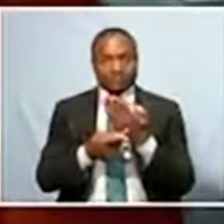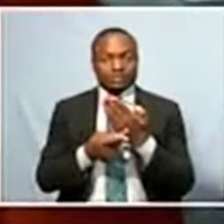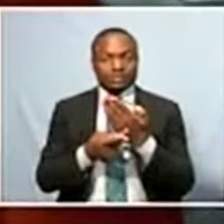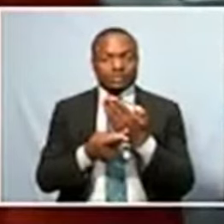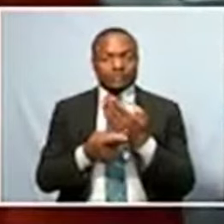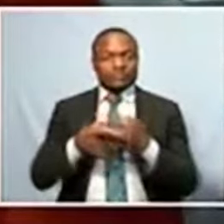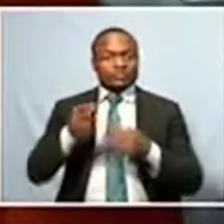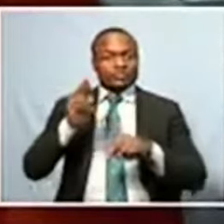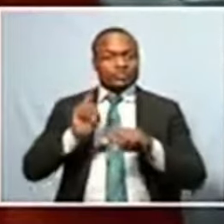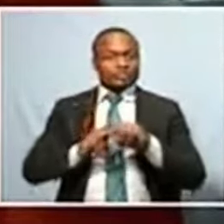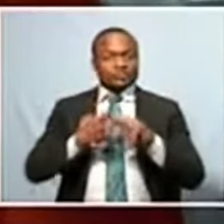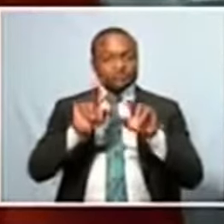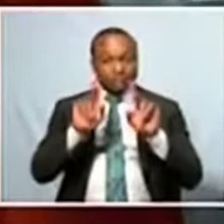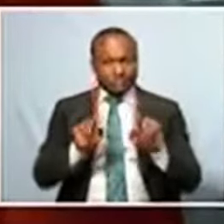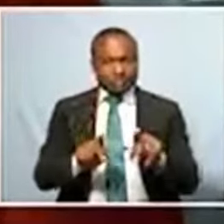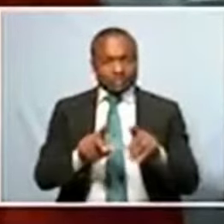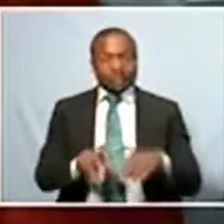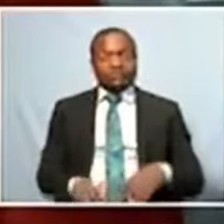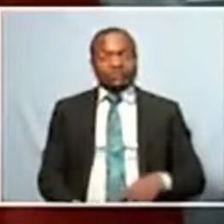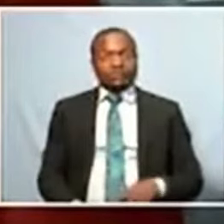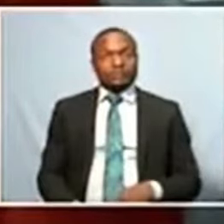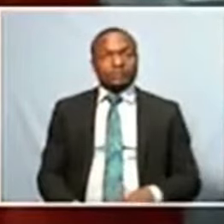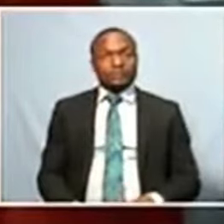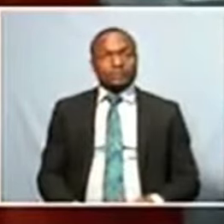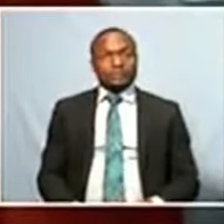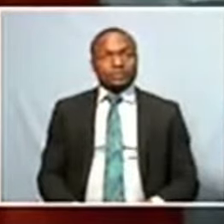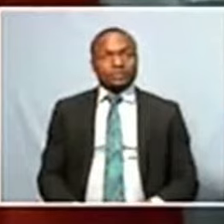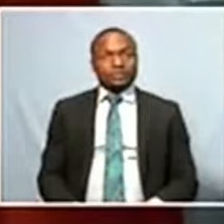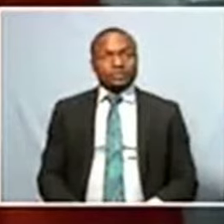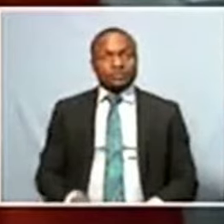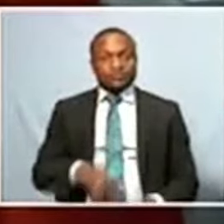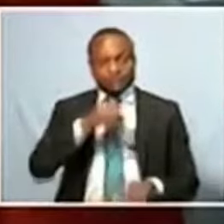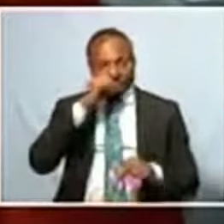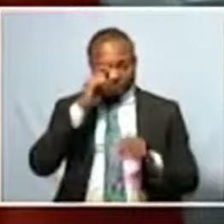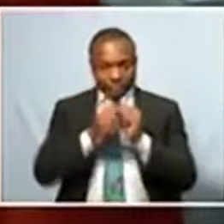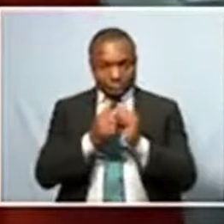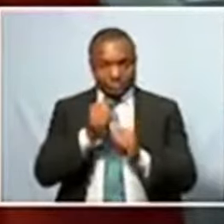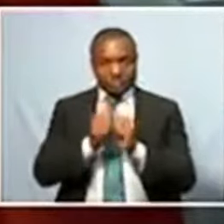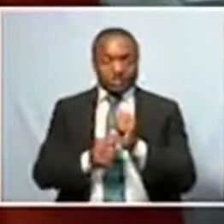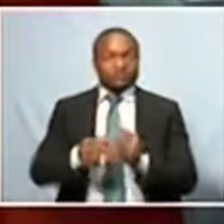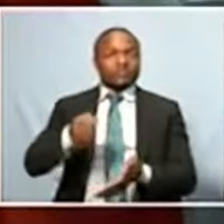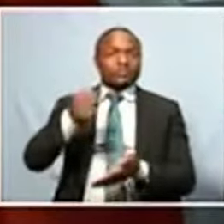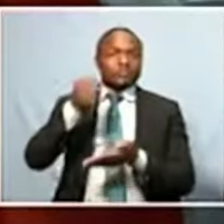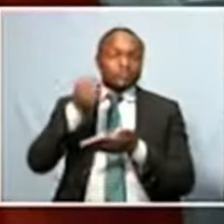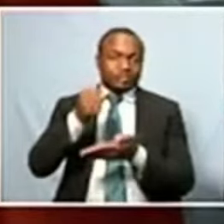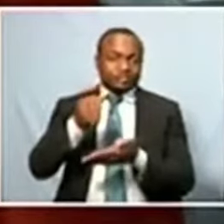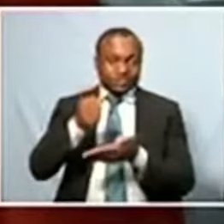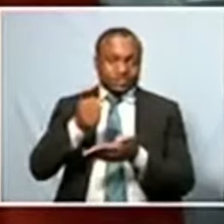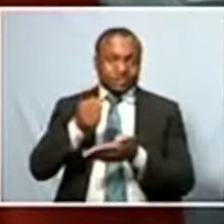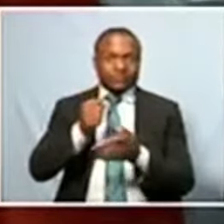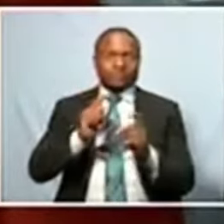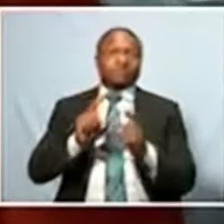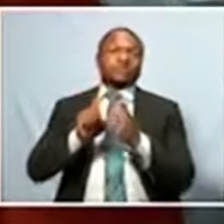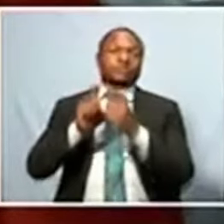Mr. Chairperson, is essentially due to budgetary